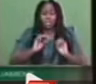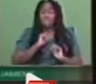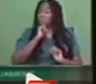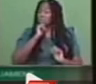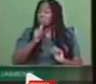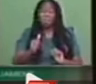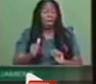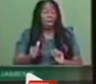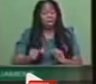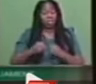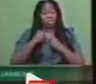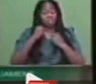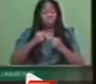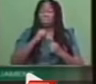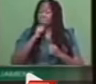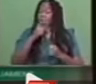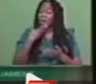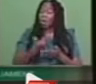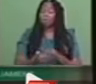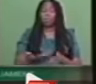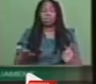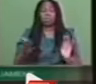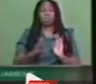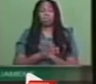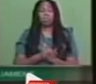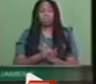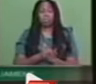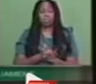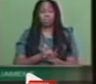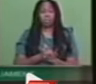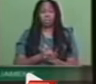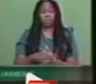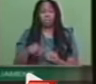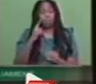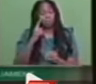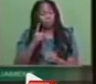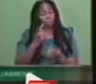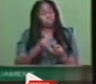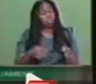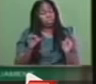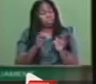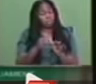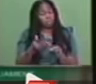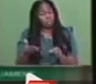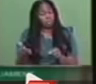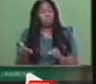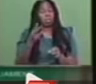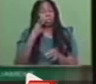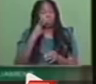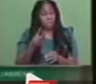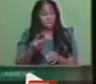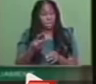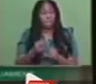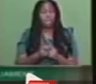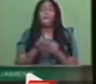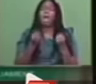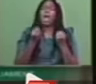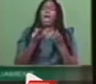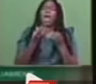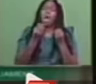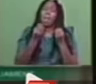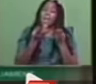One of the most important indicators of economic health is debt. Well, this government has incurred more debt than any